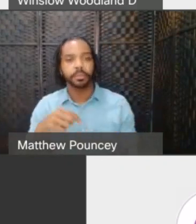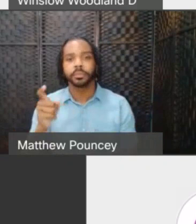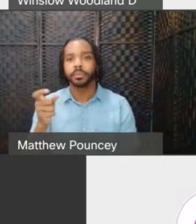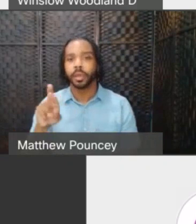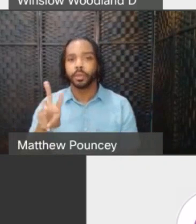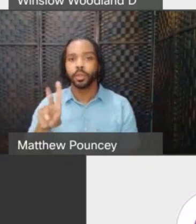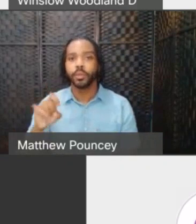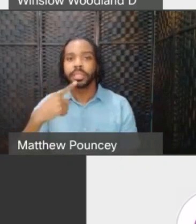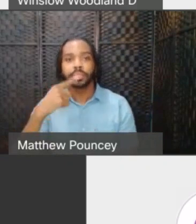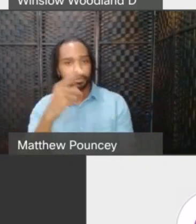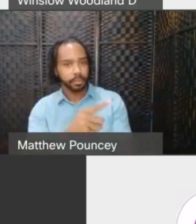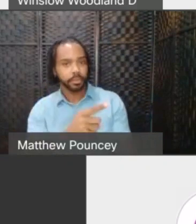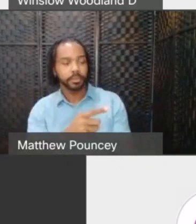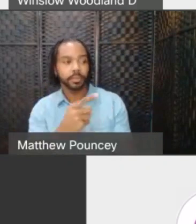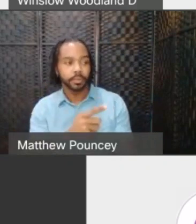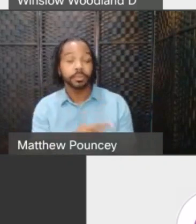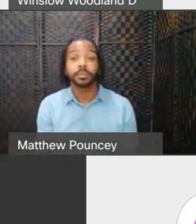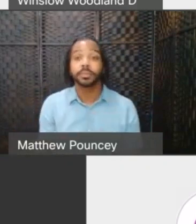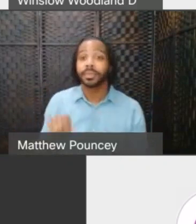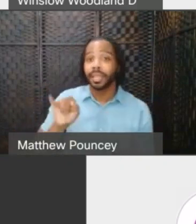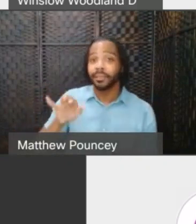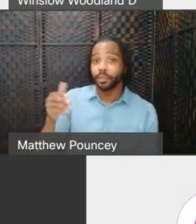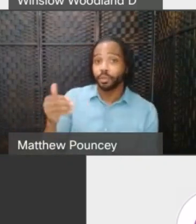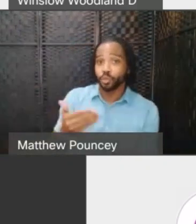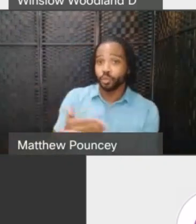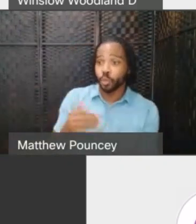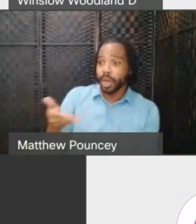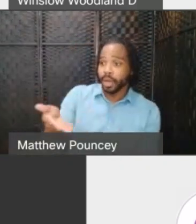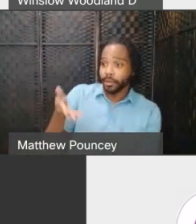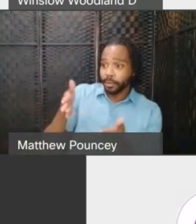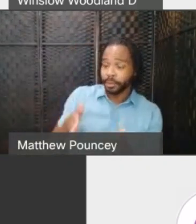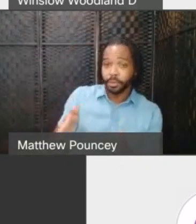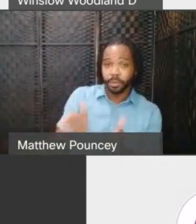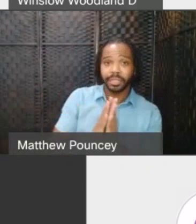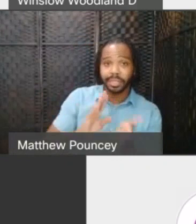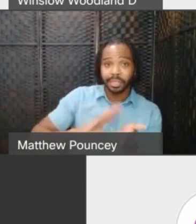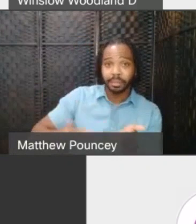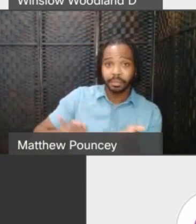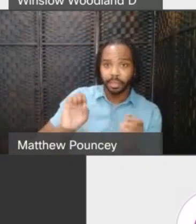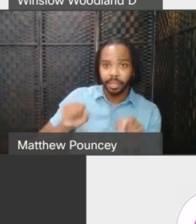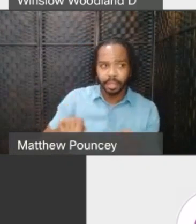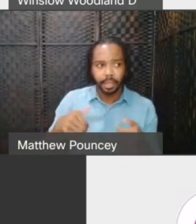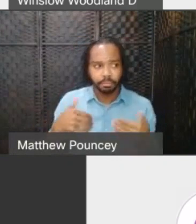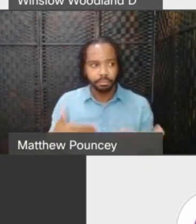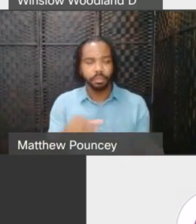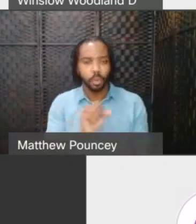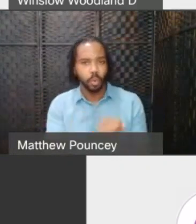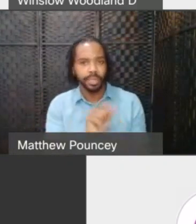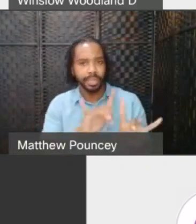If a new hire is requesting an exemption, would they be allowed to begin work while awaiting an exemption?